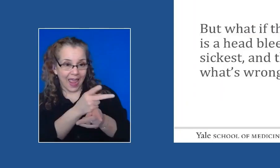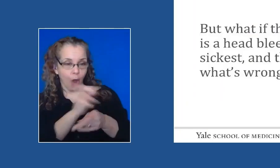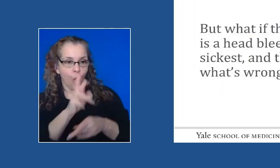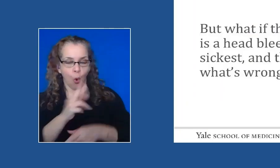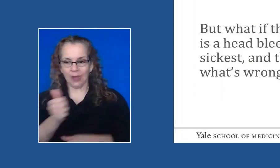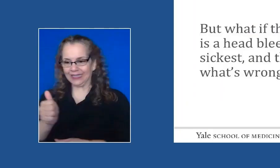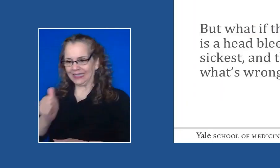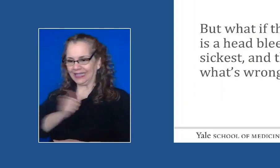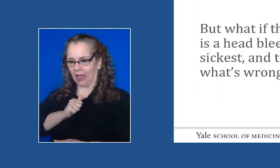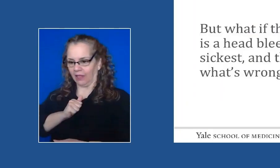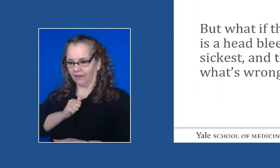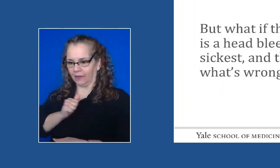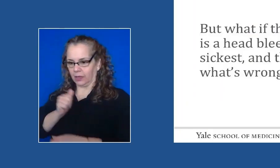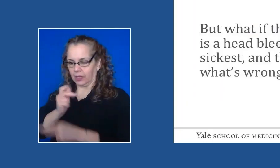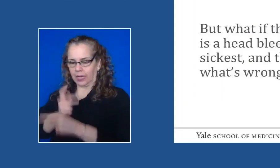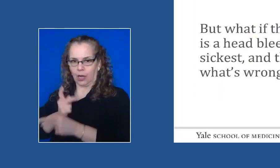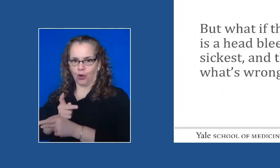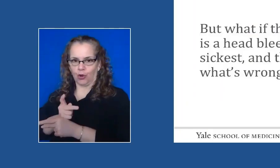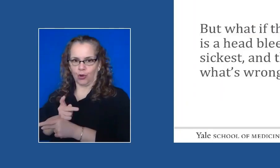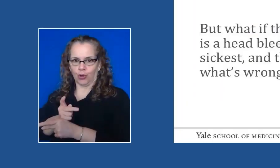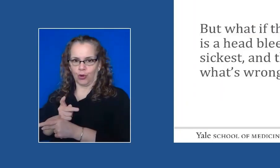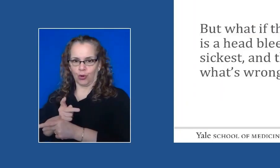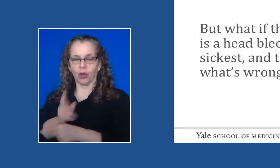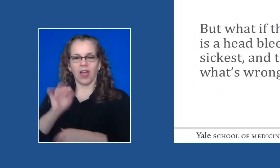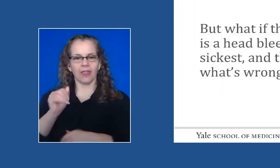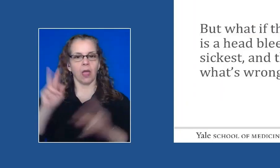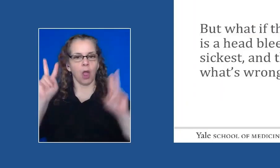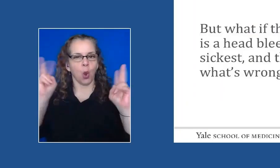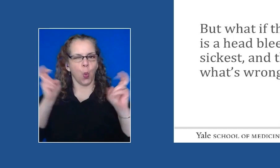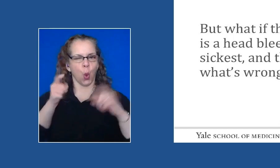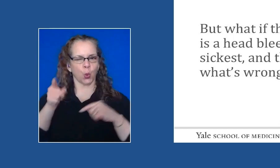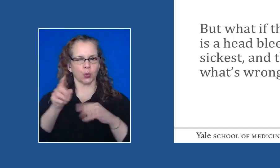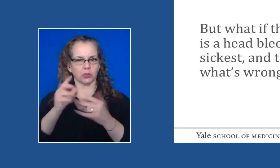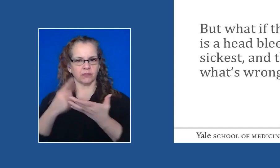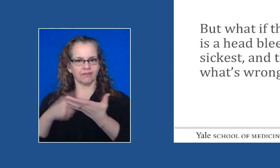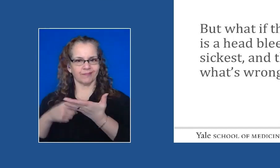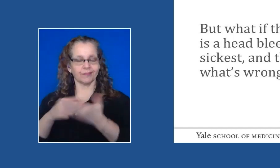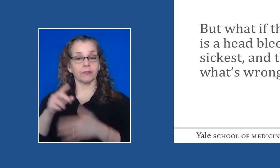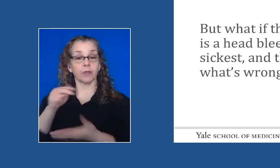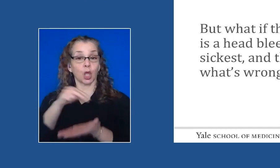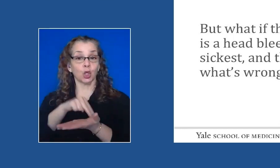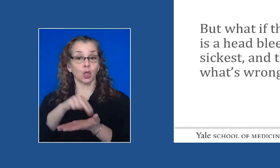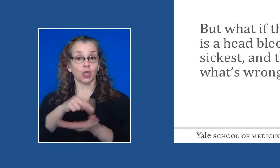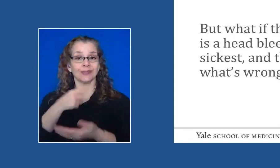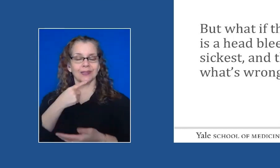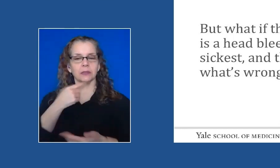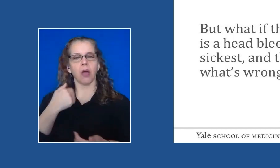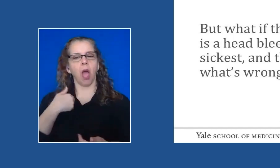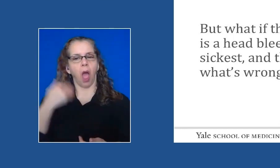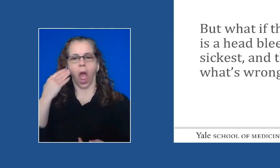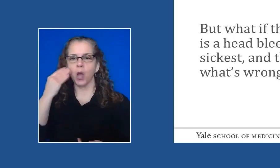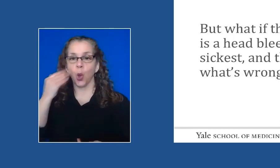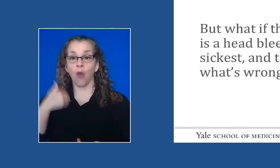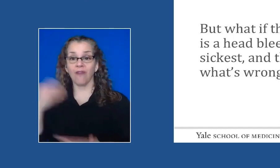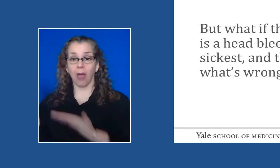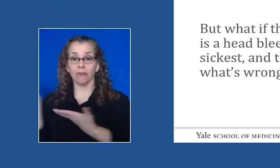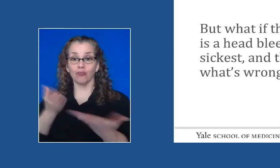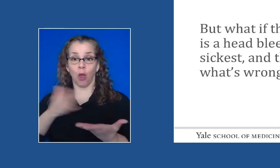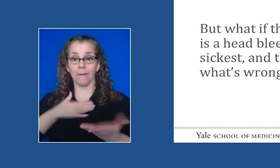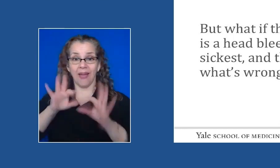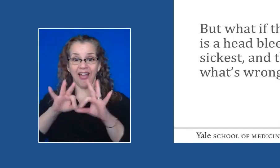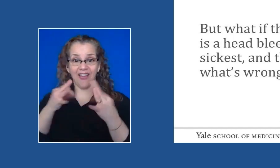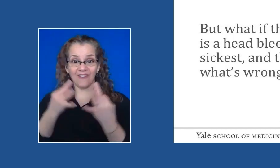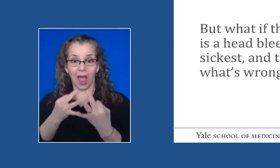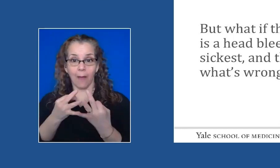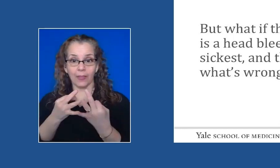some examples of quotes where staff members have talked to us about this care paradox. A nurse says, "I know that if I brought my family into the hospital to see, they